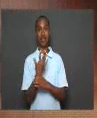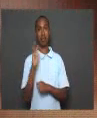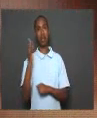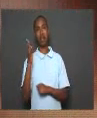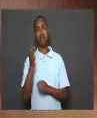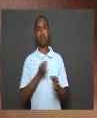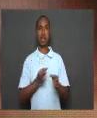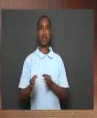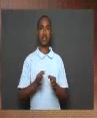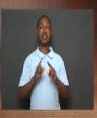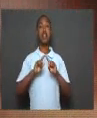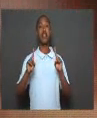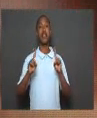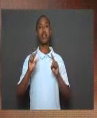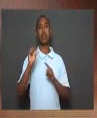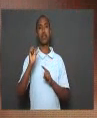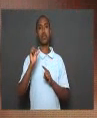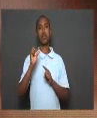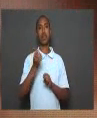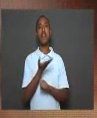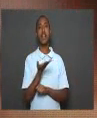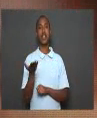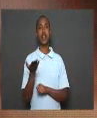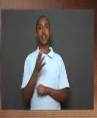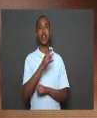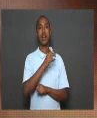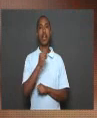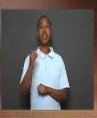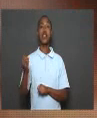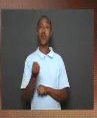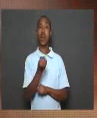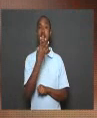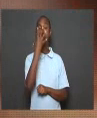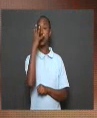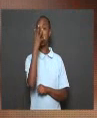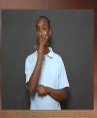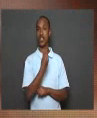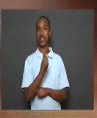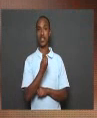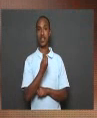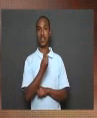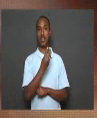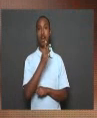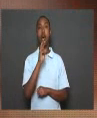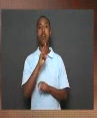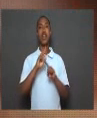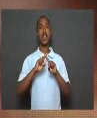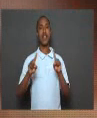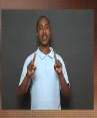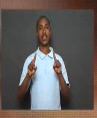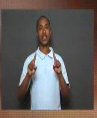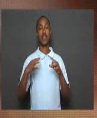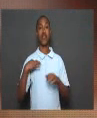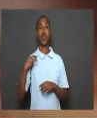have mentioned different pieces of furniture and decorations, or different articles of